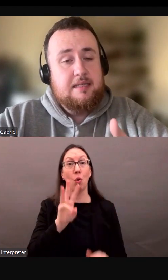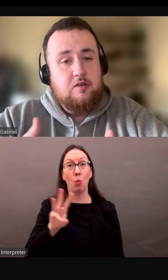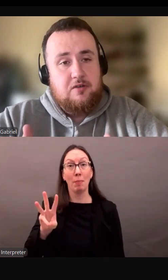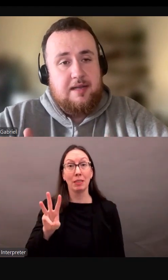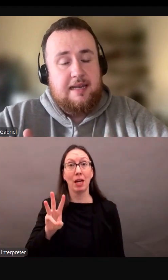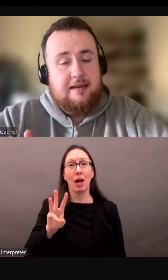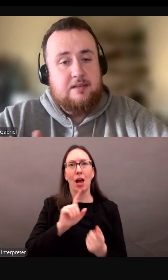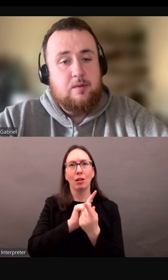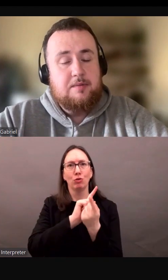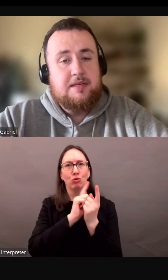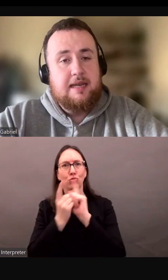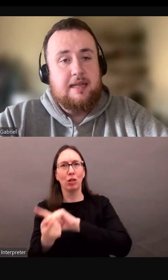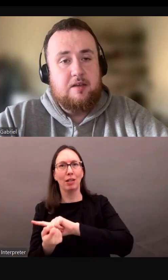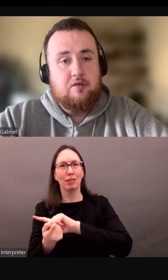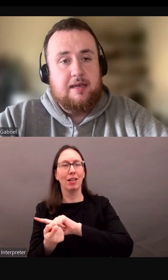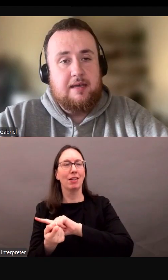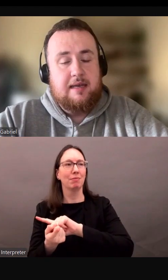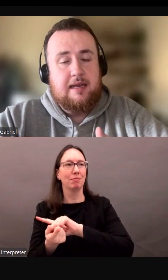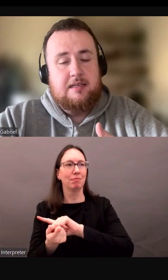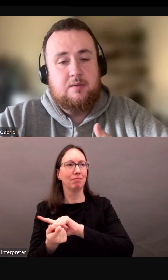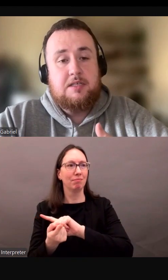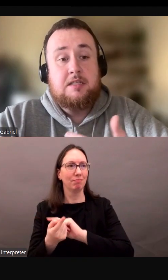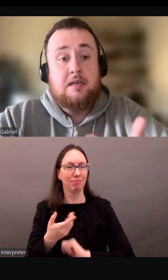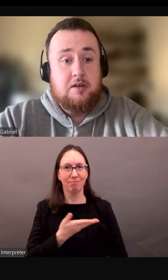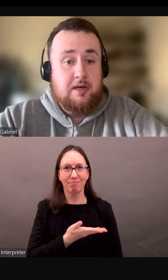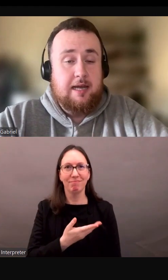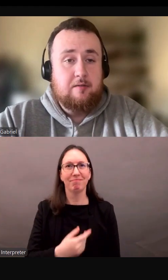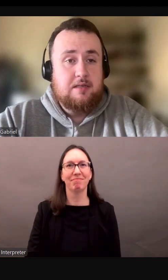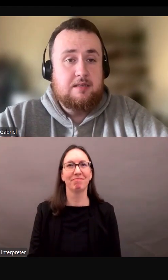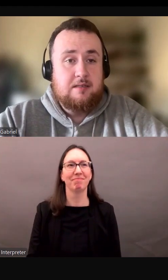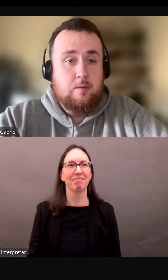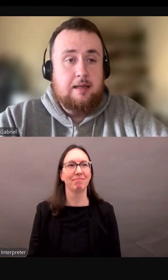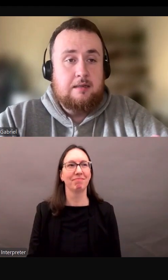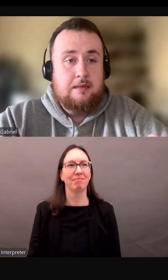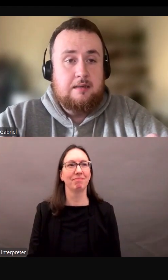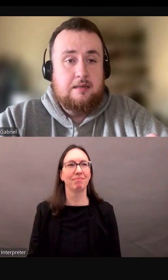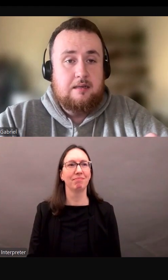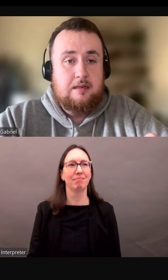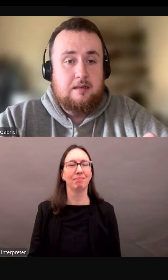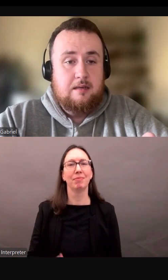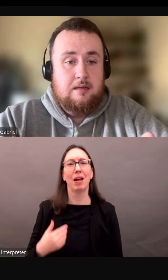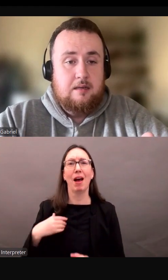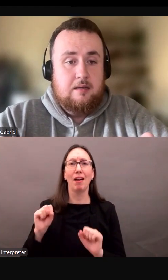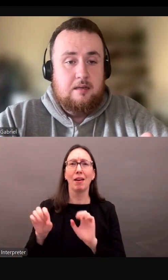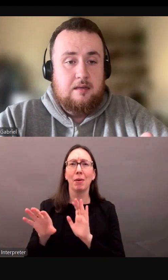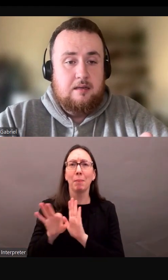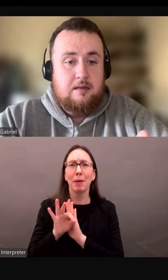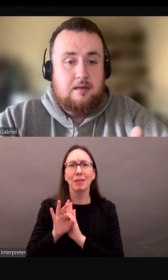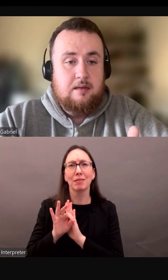And it's now translated this website into Greek, and I could switch it to other languages as well.